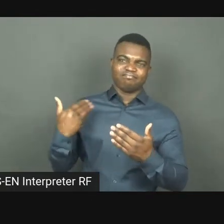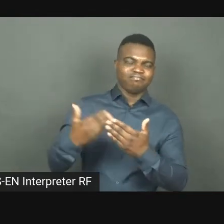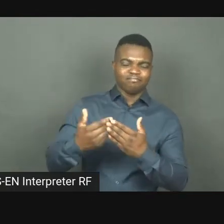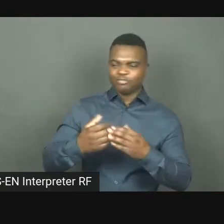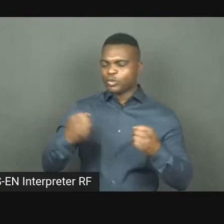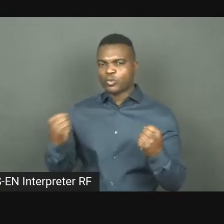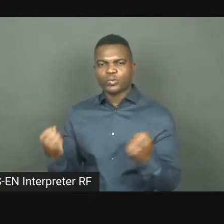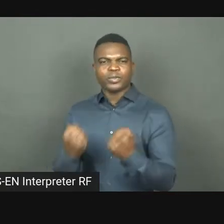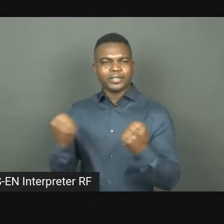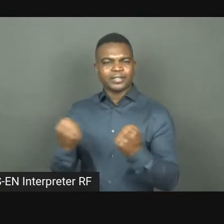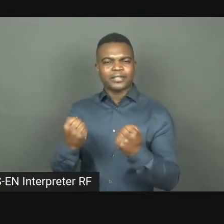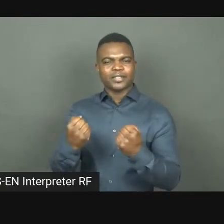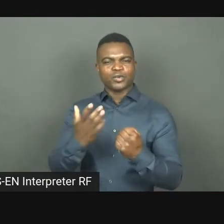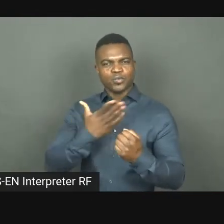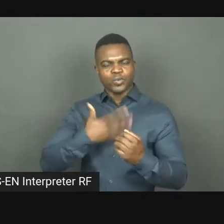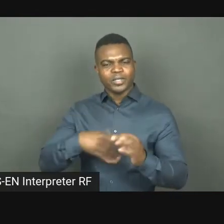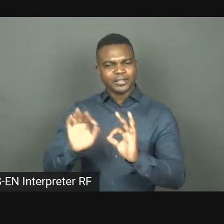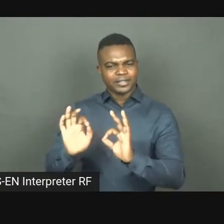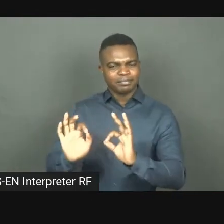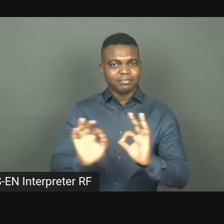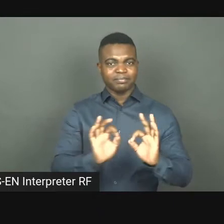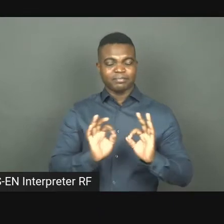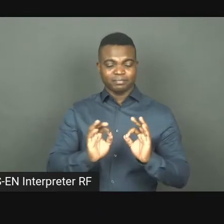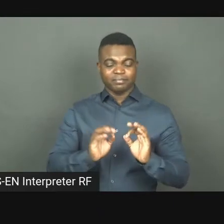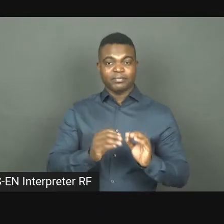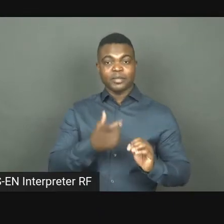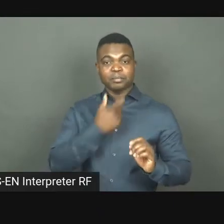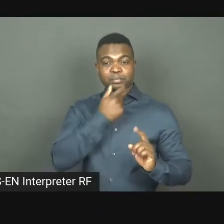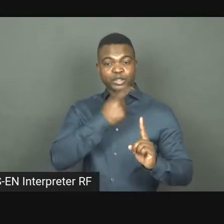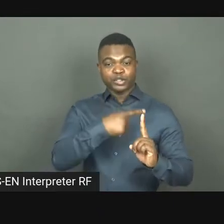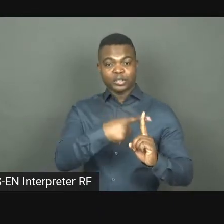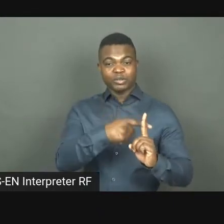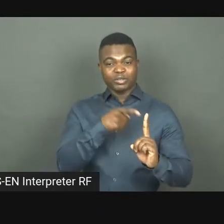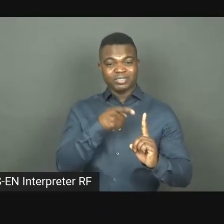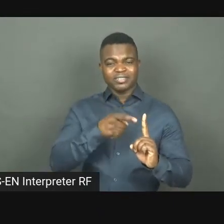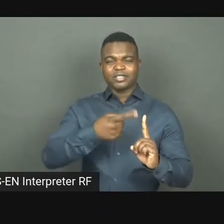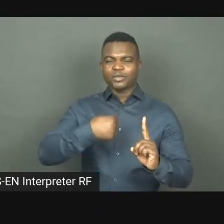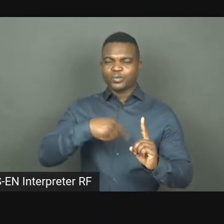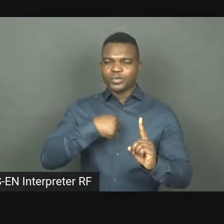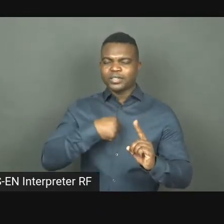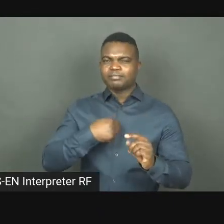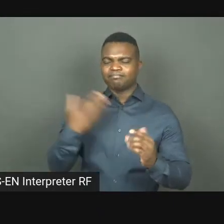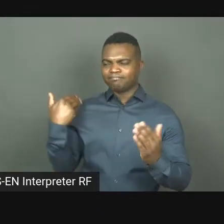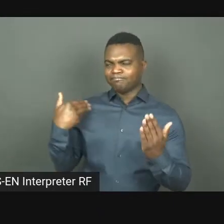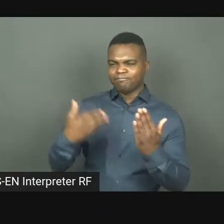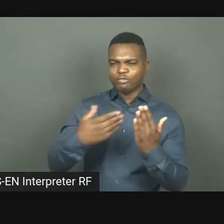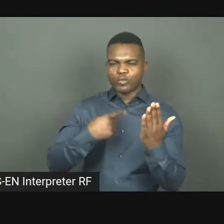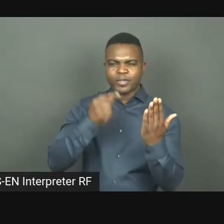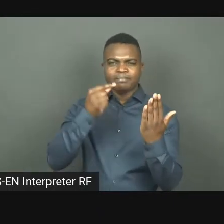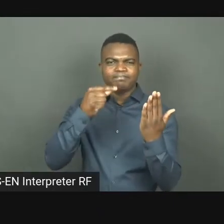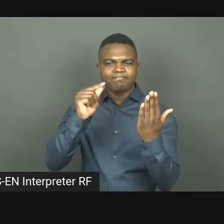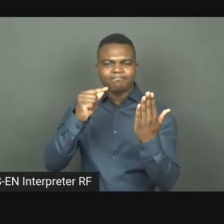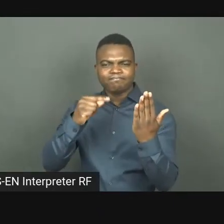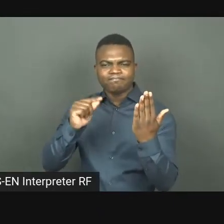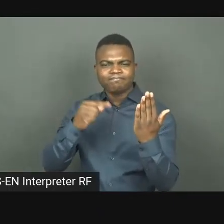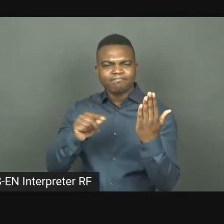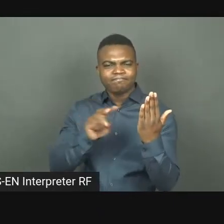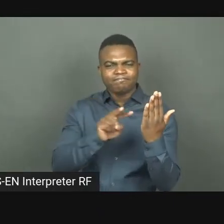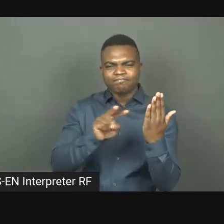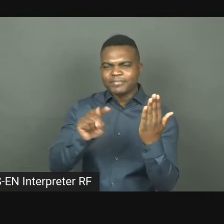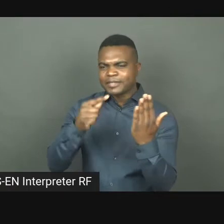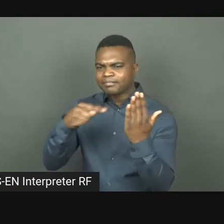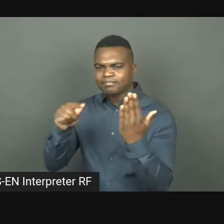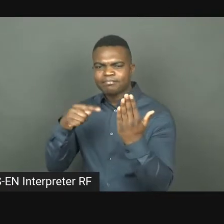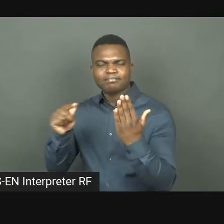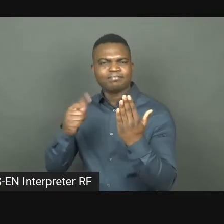engaging with our members, as well as the impressive efforts by 115 organisations who are verifying their performance against the CHS,